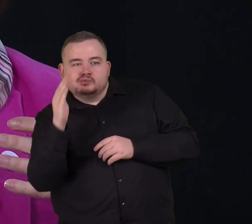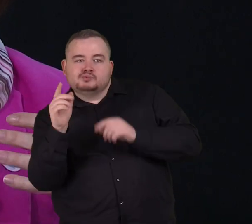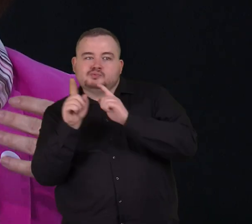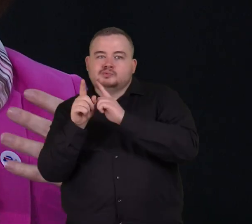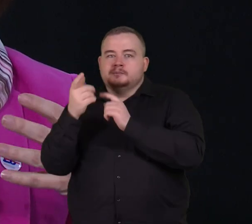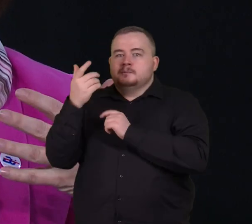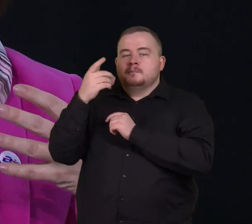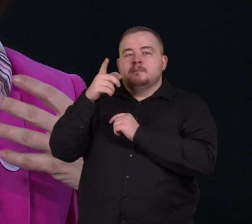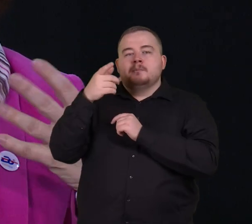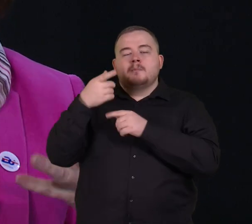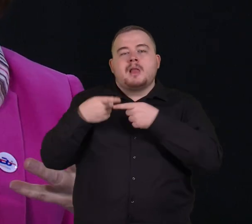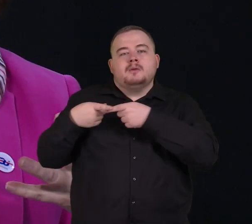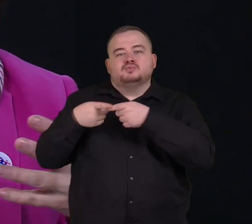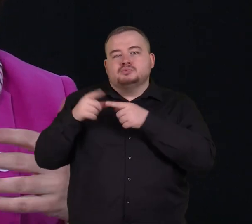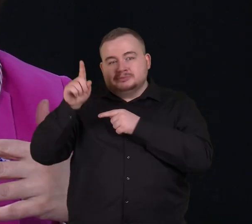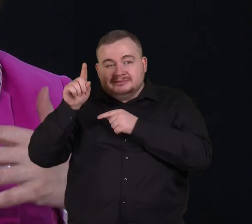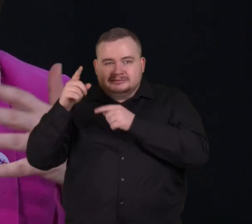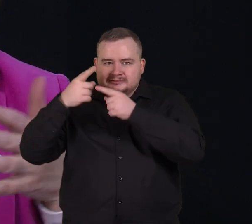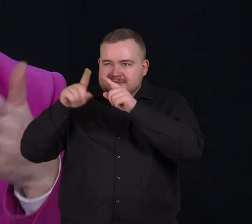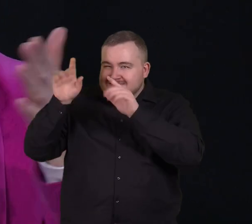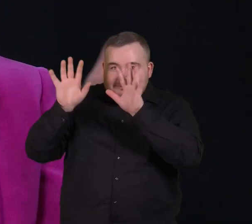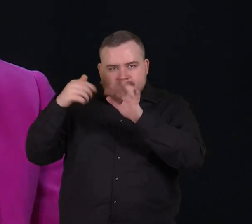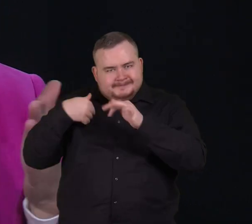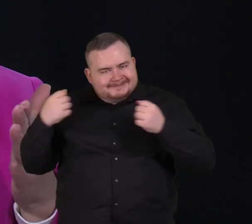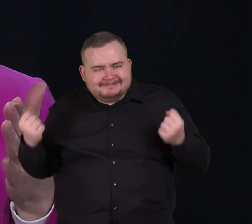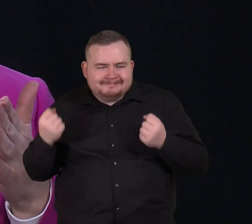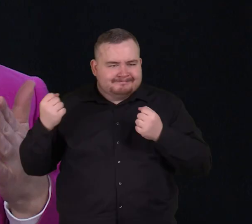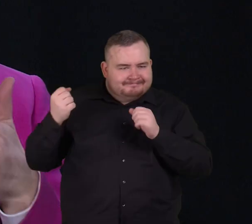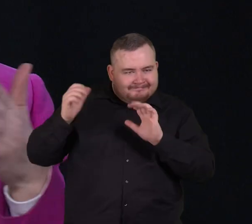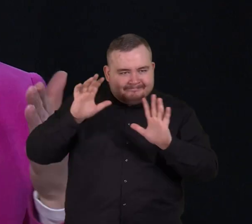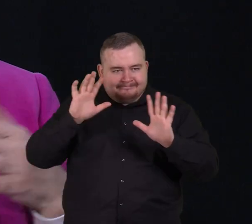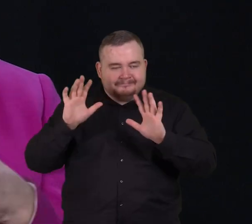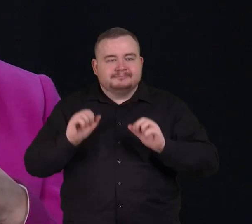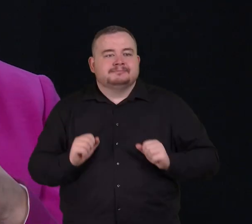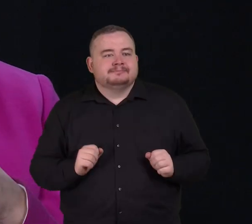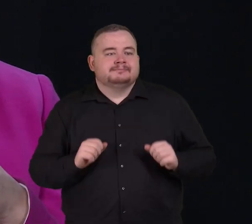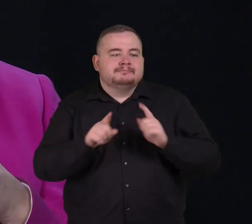change the business models, to find another markets for the